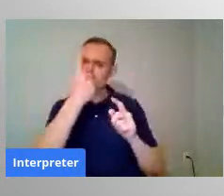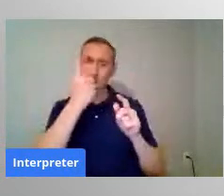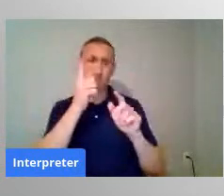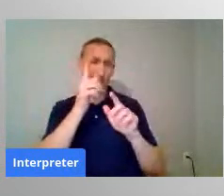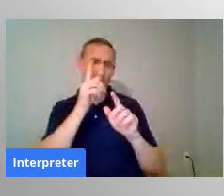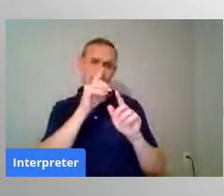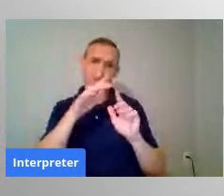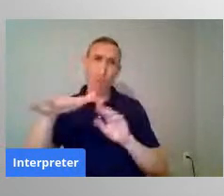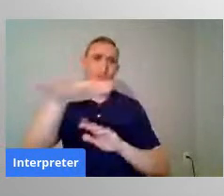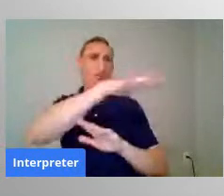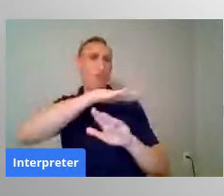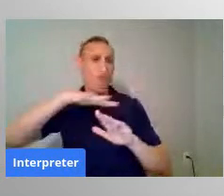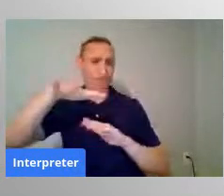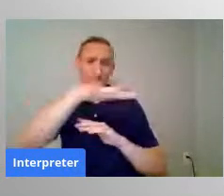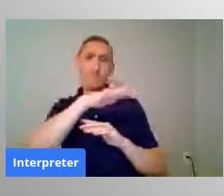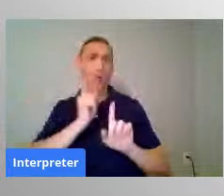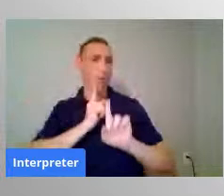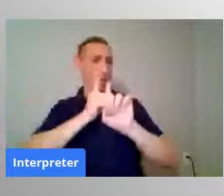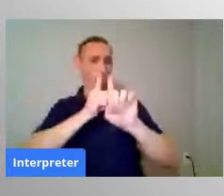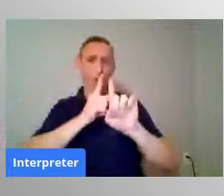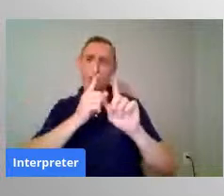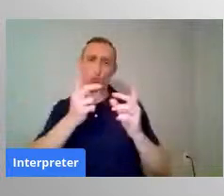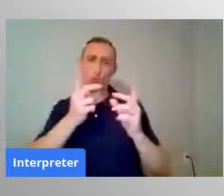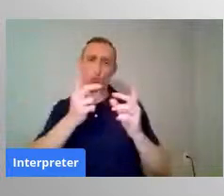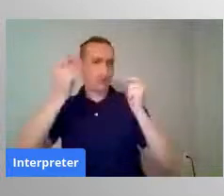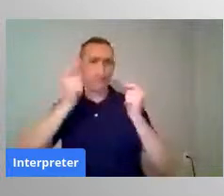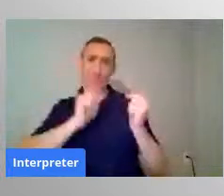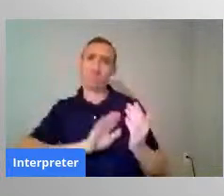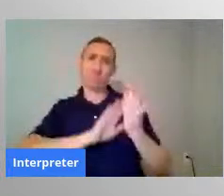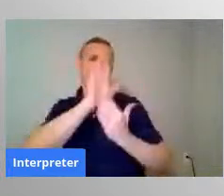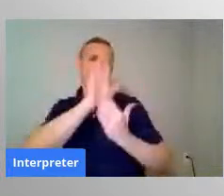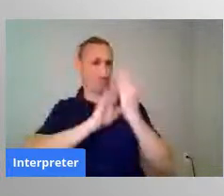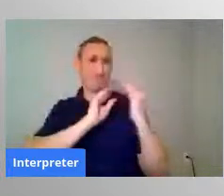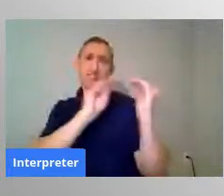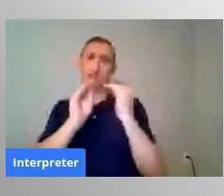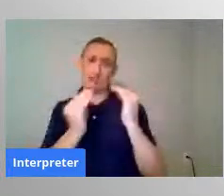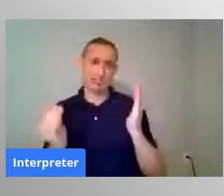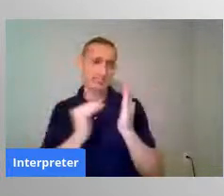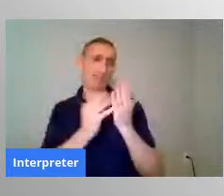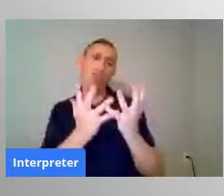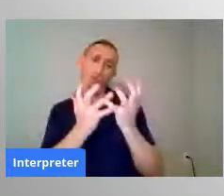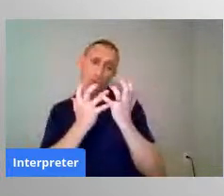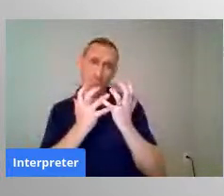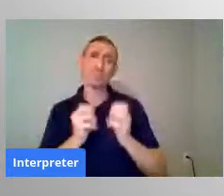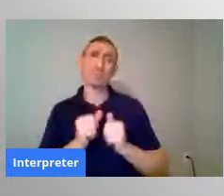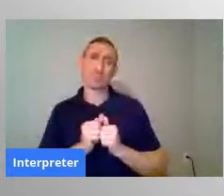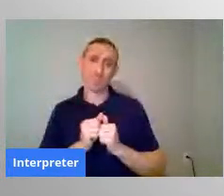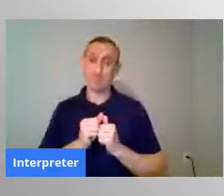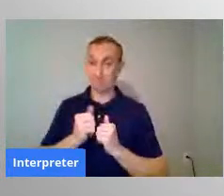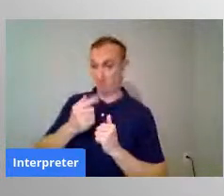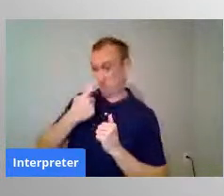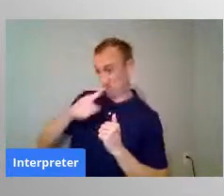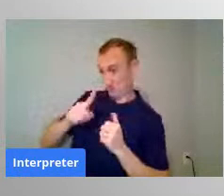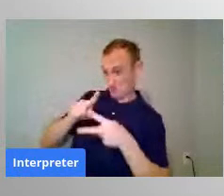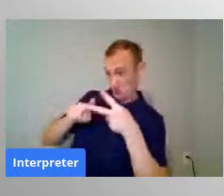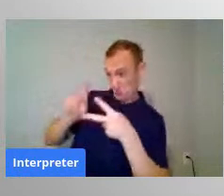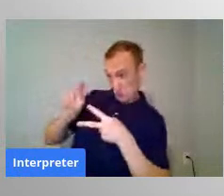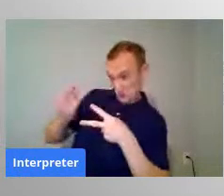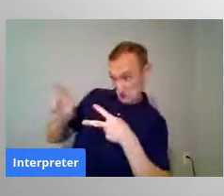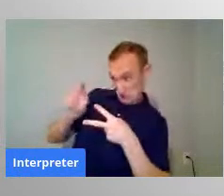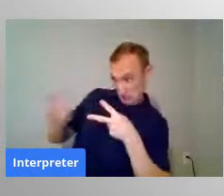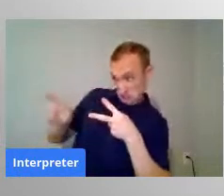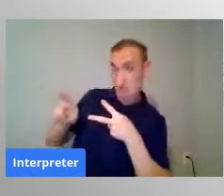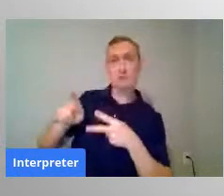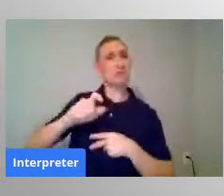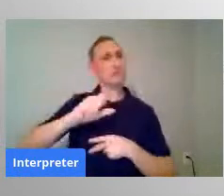face-to-face instruction. May I ask 2 questions? Yes, ma'am. The first is about